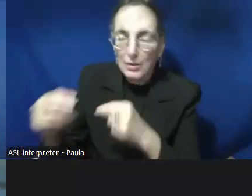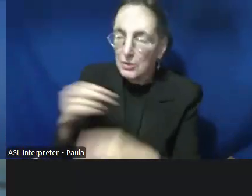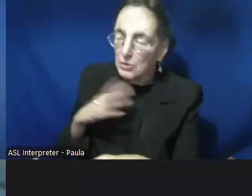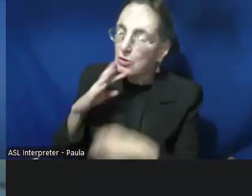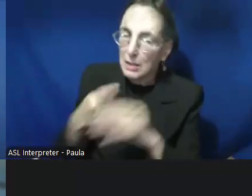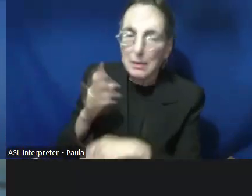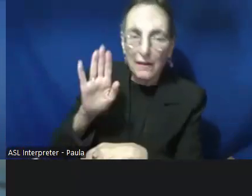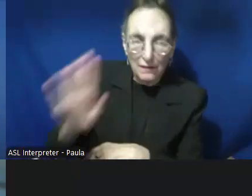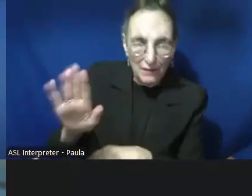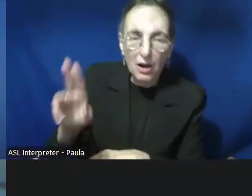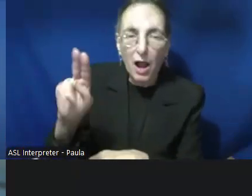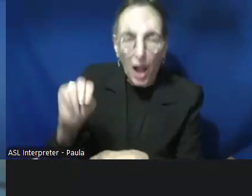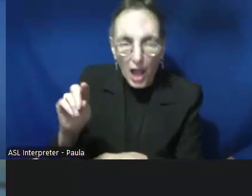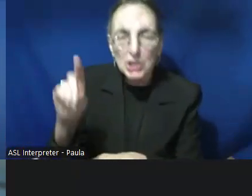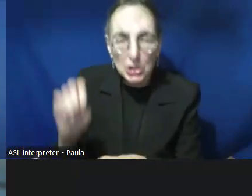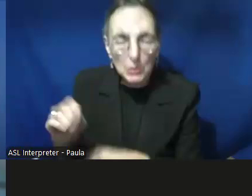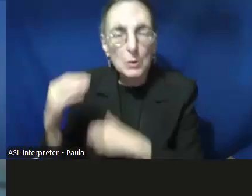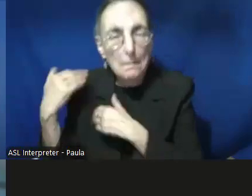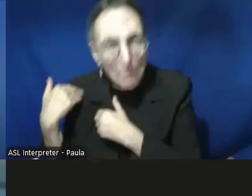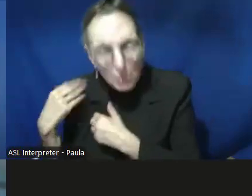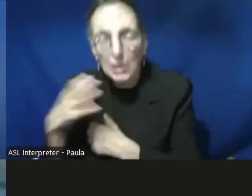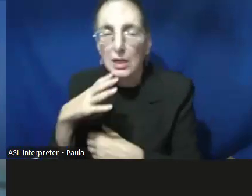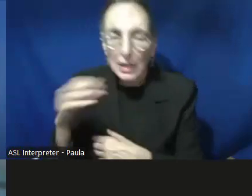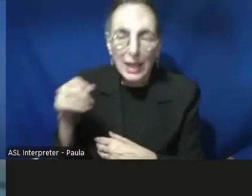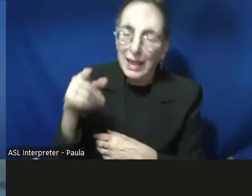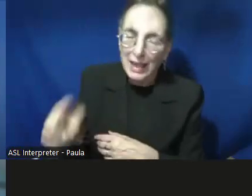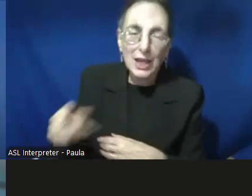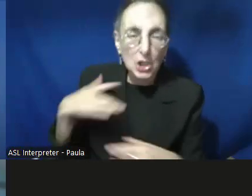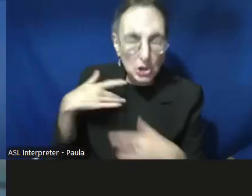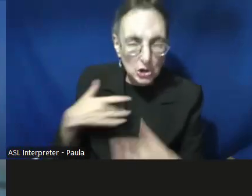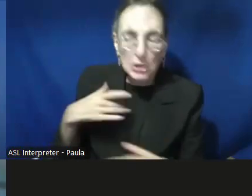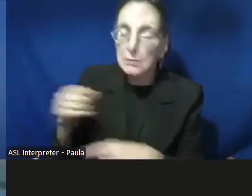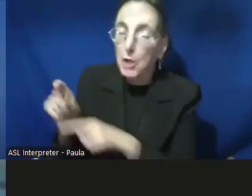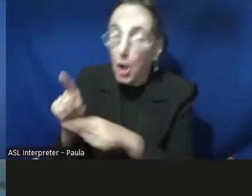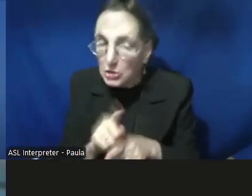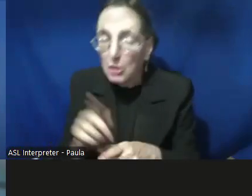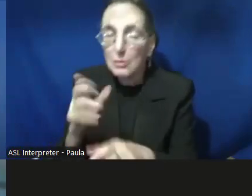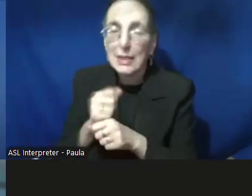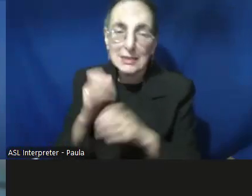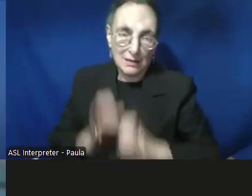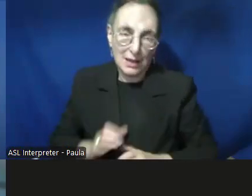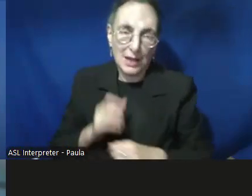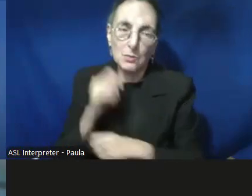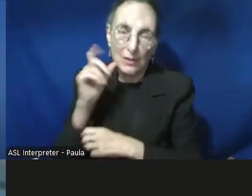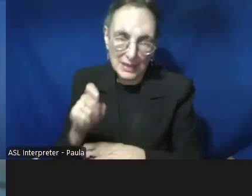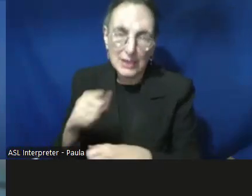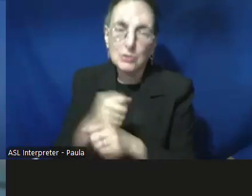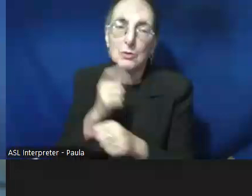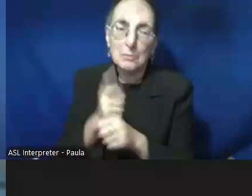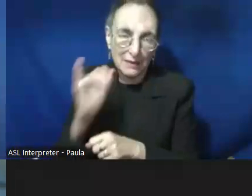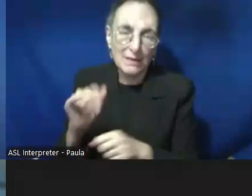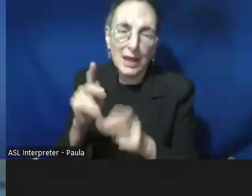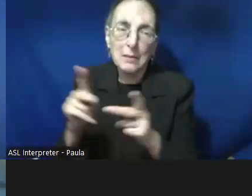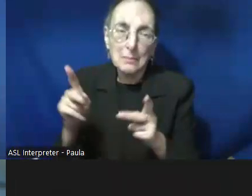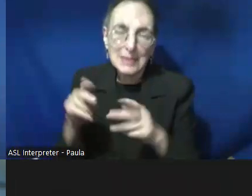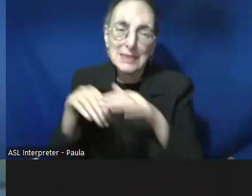alteration concerns, and also gets the client what they need to make the place accessible. And I just